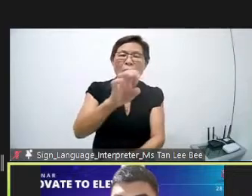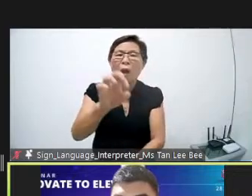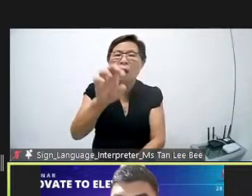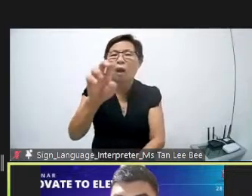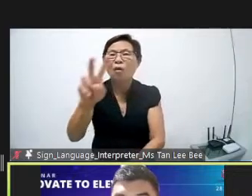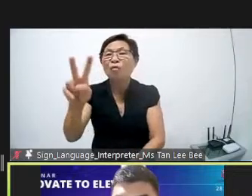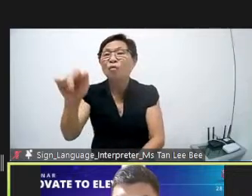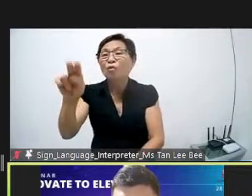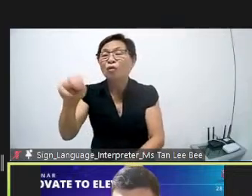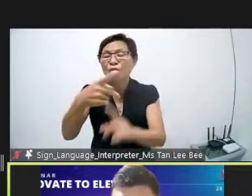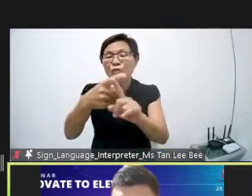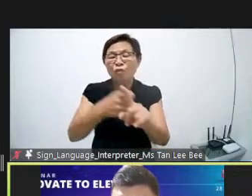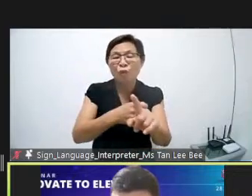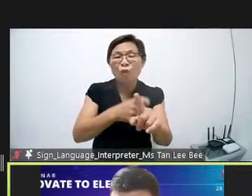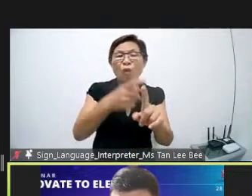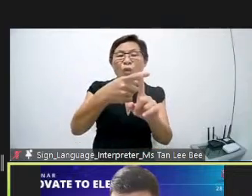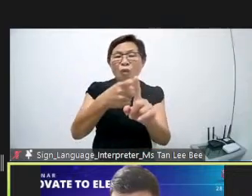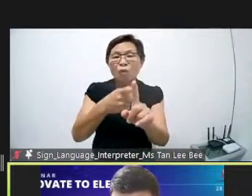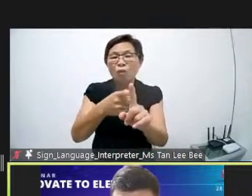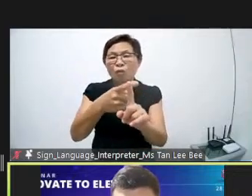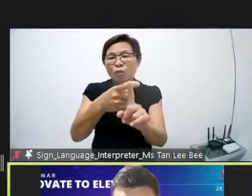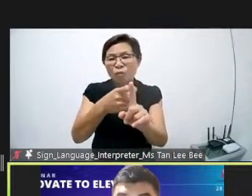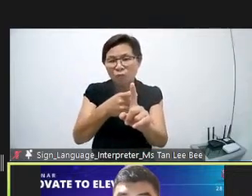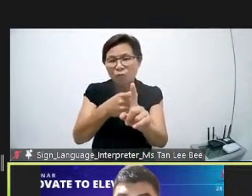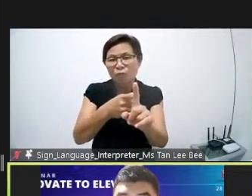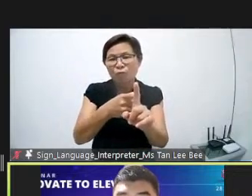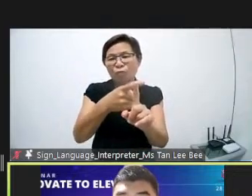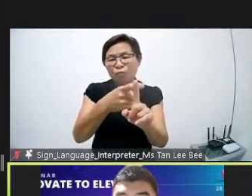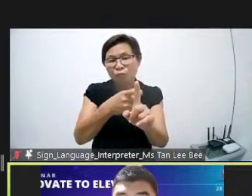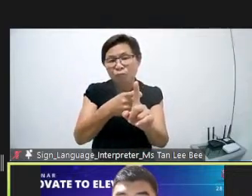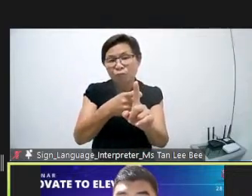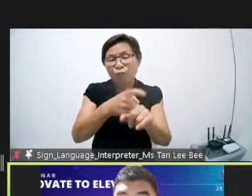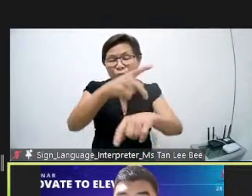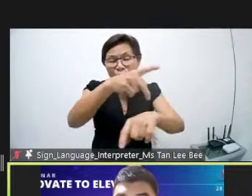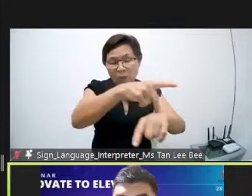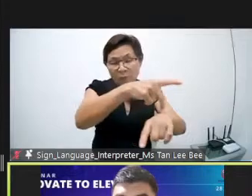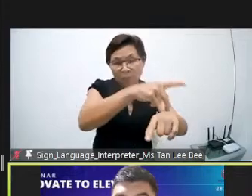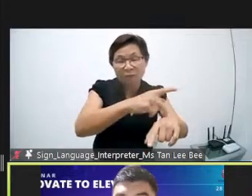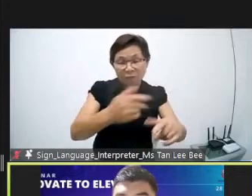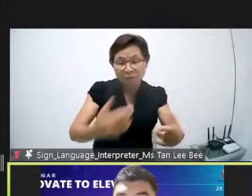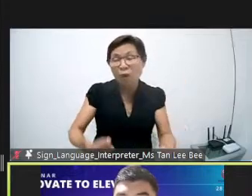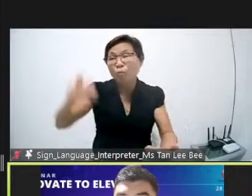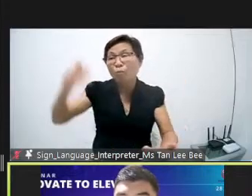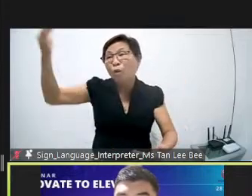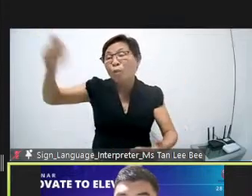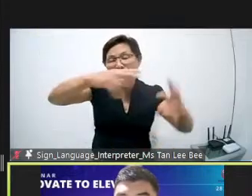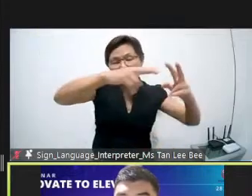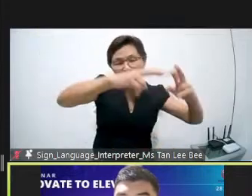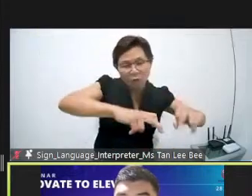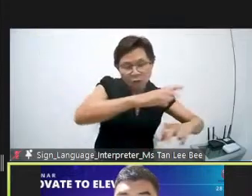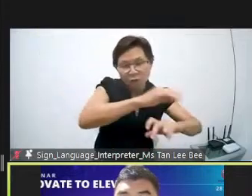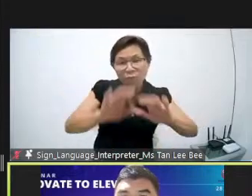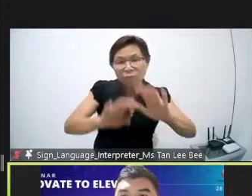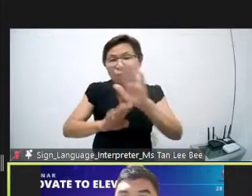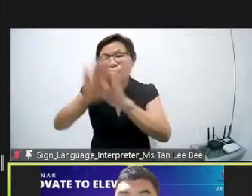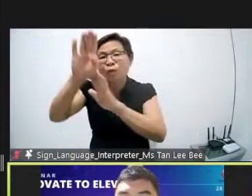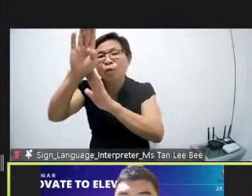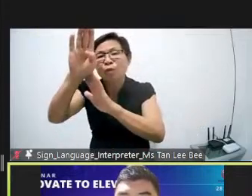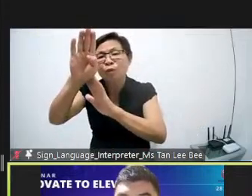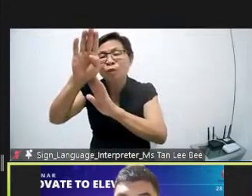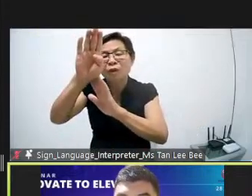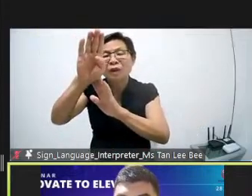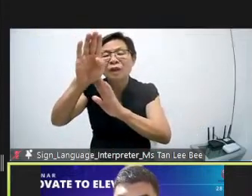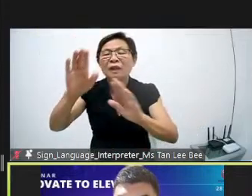from Senator Claro M. Recto Memorial Integrated School, and I'm here to present a research and development endeavor in disability